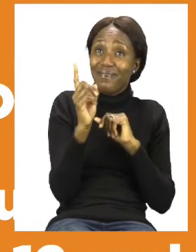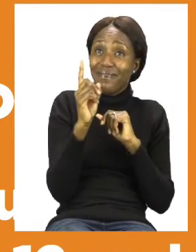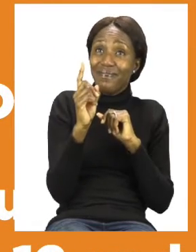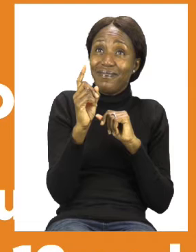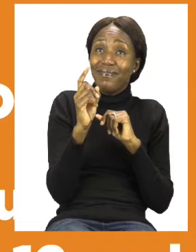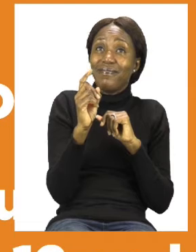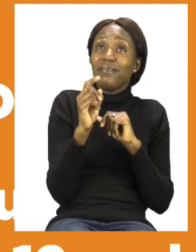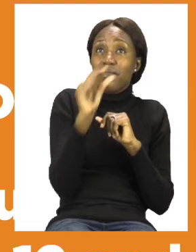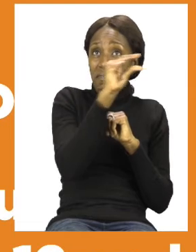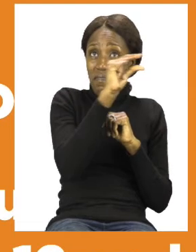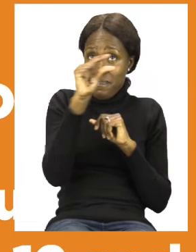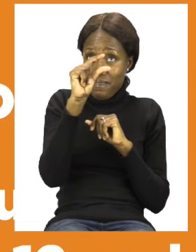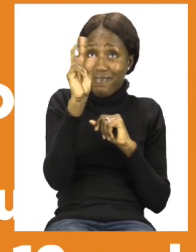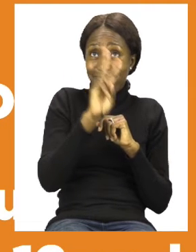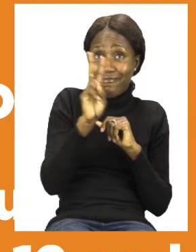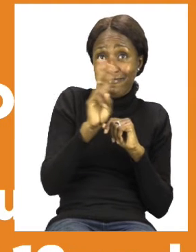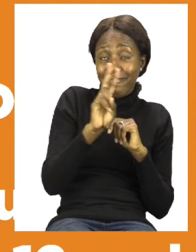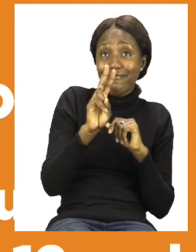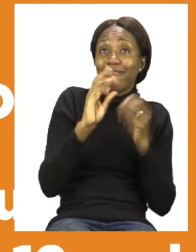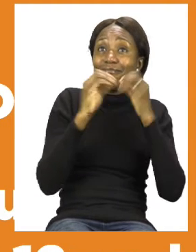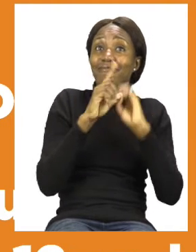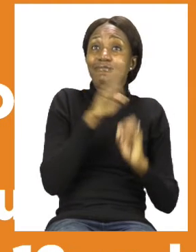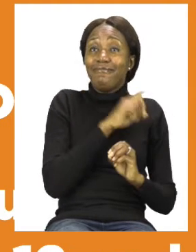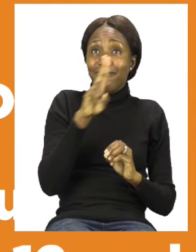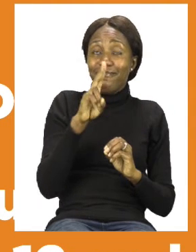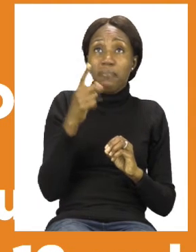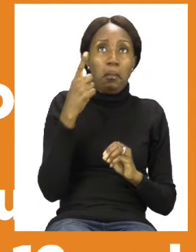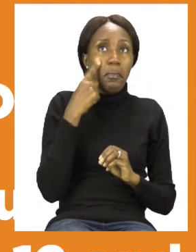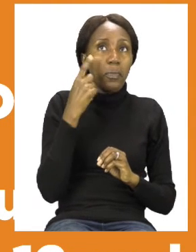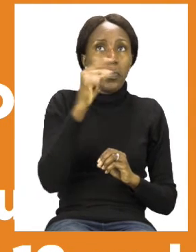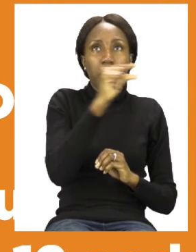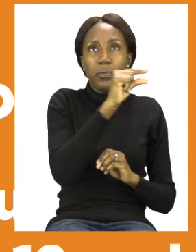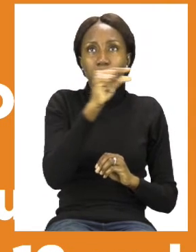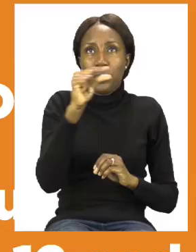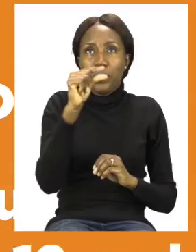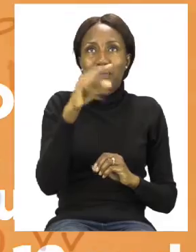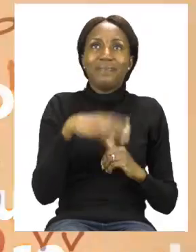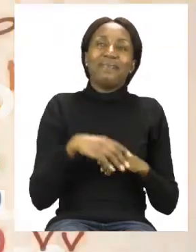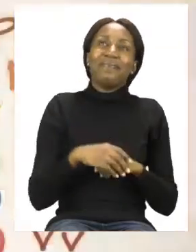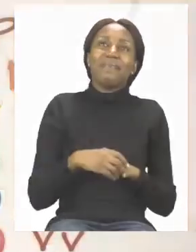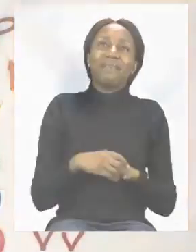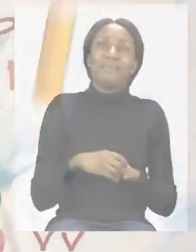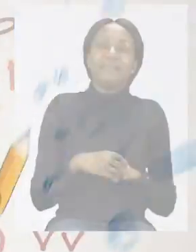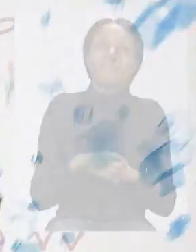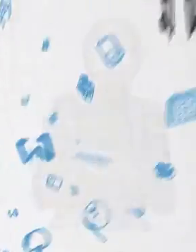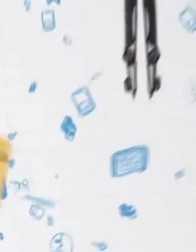about vocabulary, the number 12, and sight words.